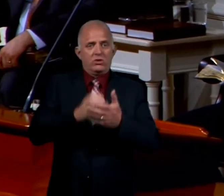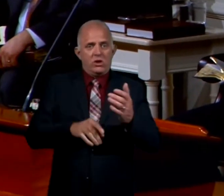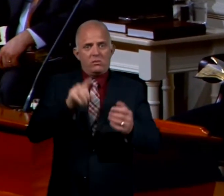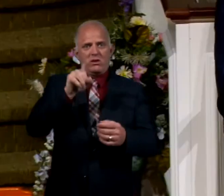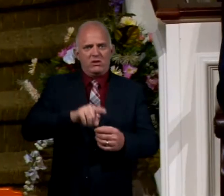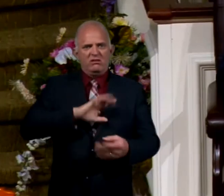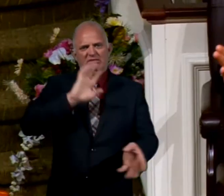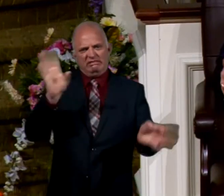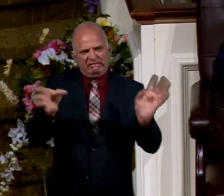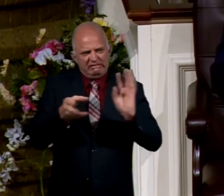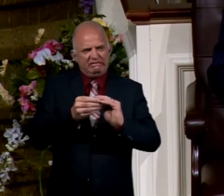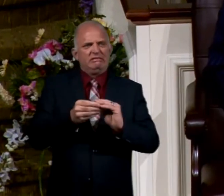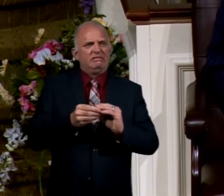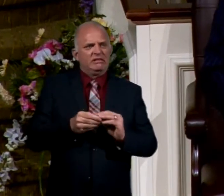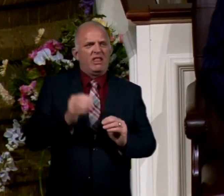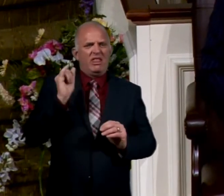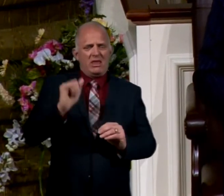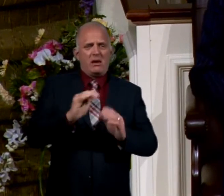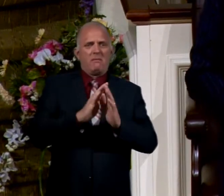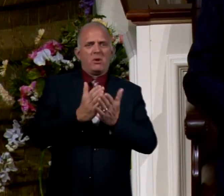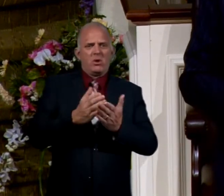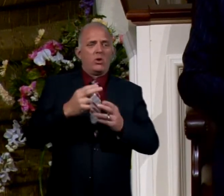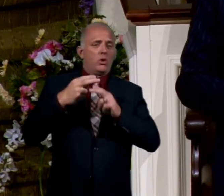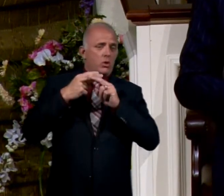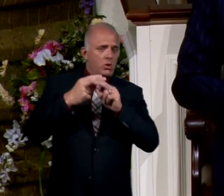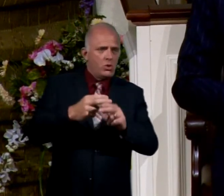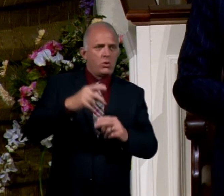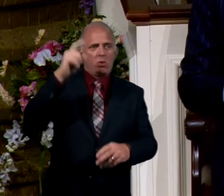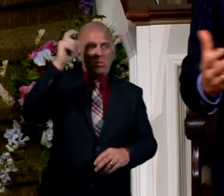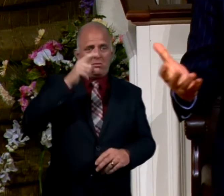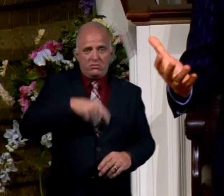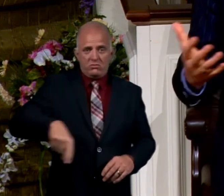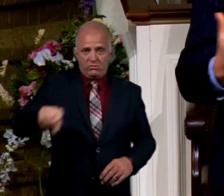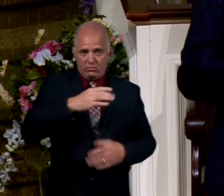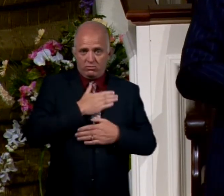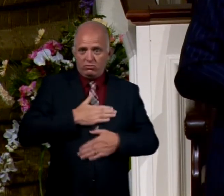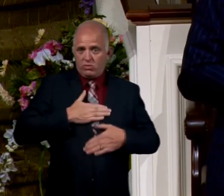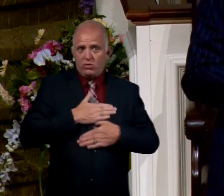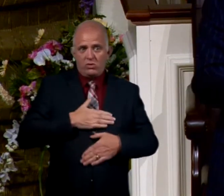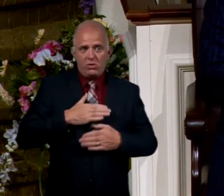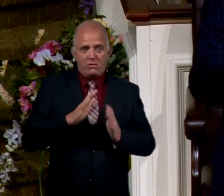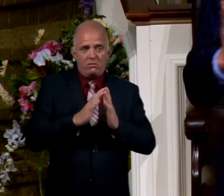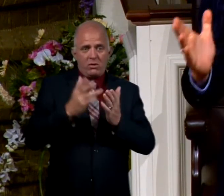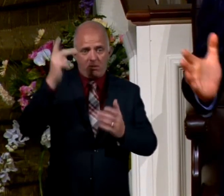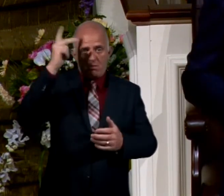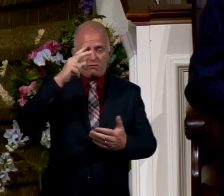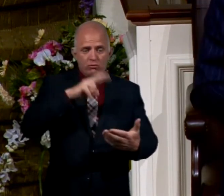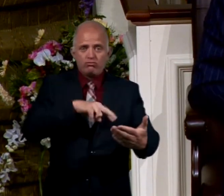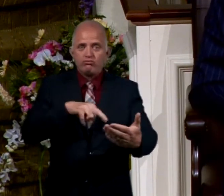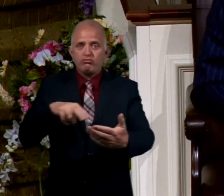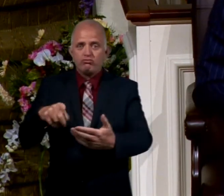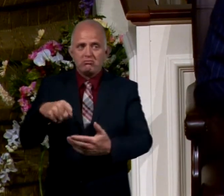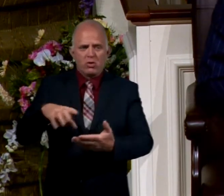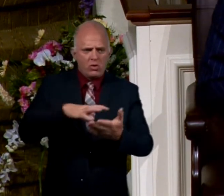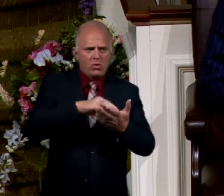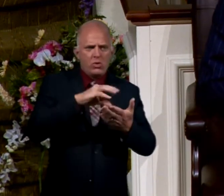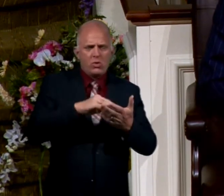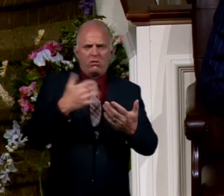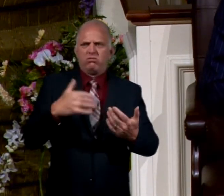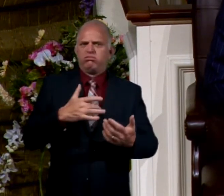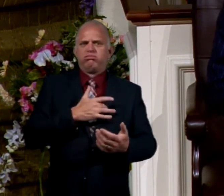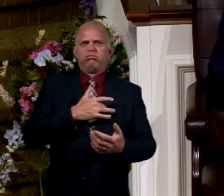a book of wisdom. How many appreciate the book of Proverbs and you've read it and gleaned from it? So many things that are